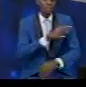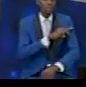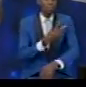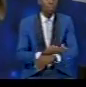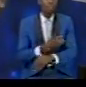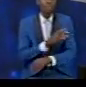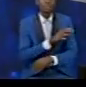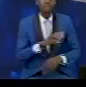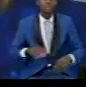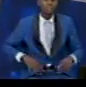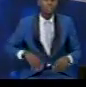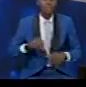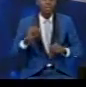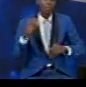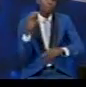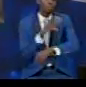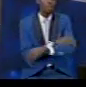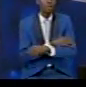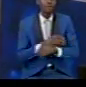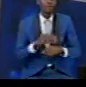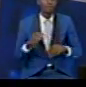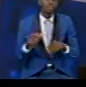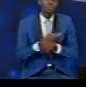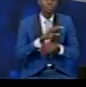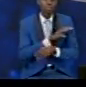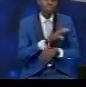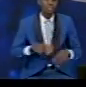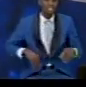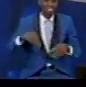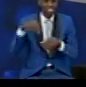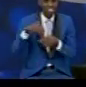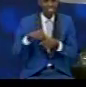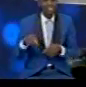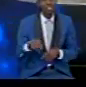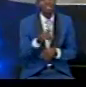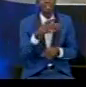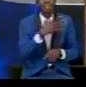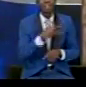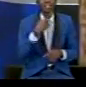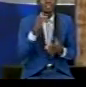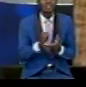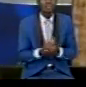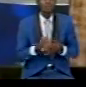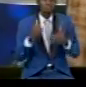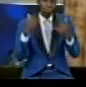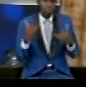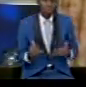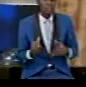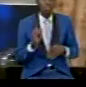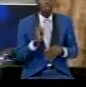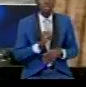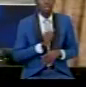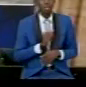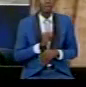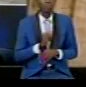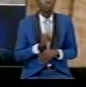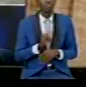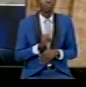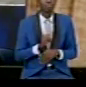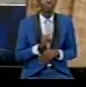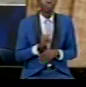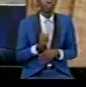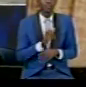Christ, a powerful Christ inside them. And he says, now I travail, now